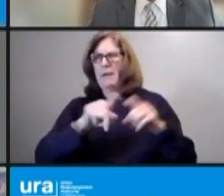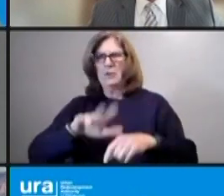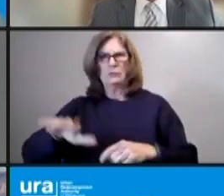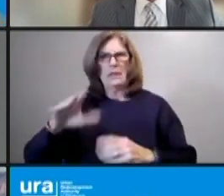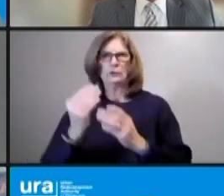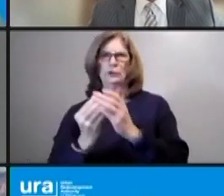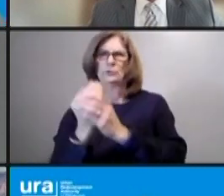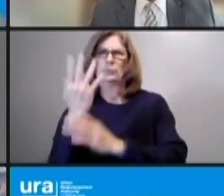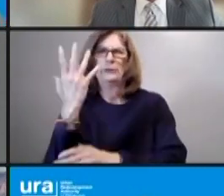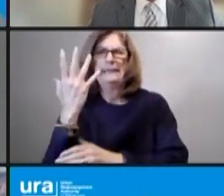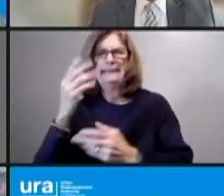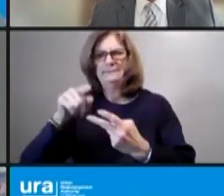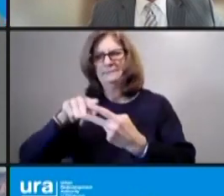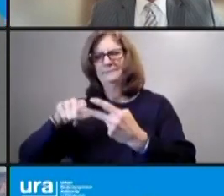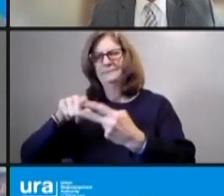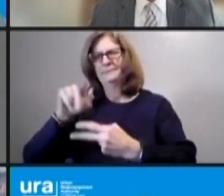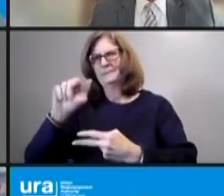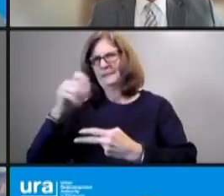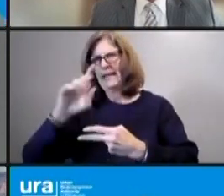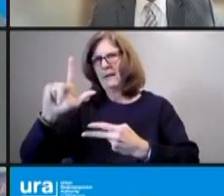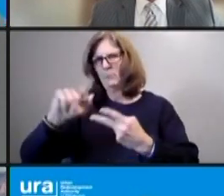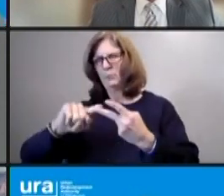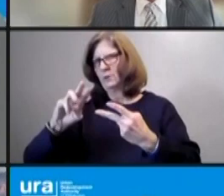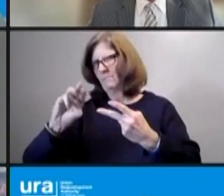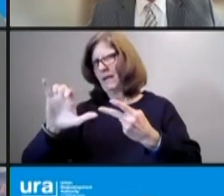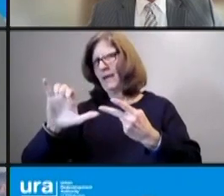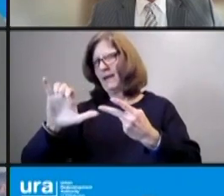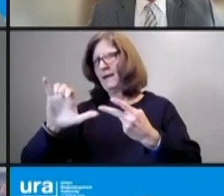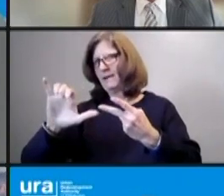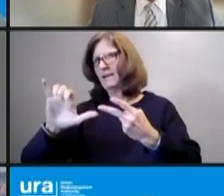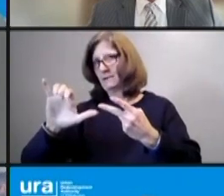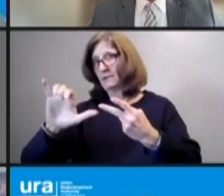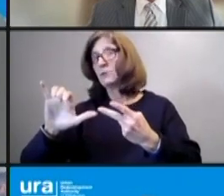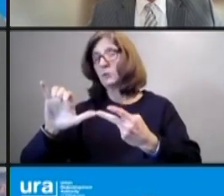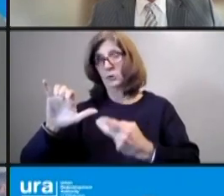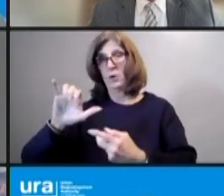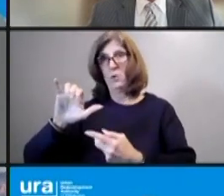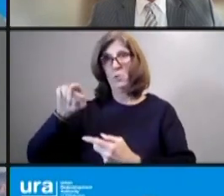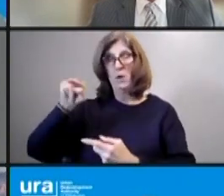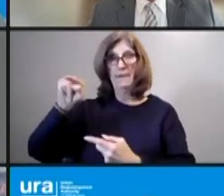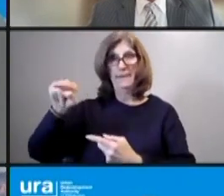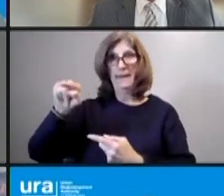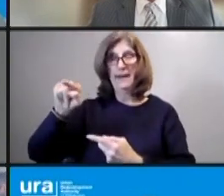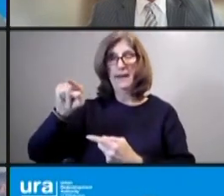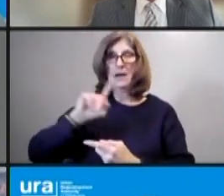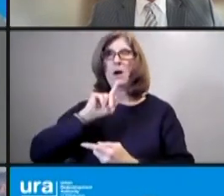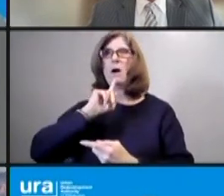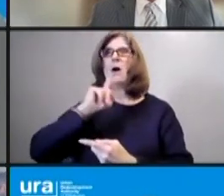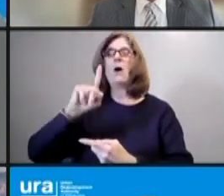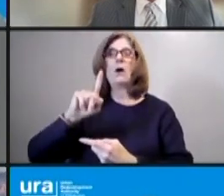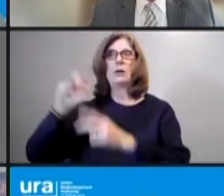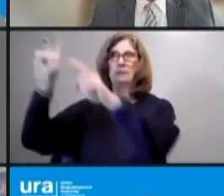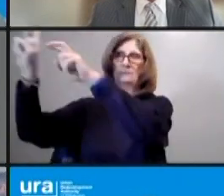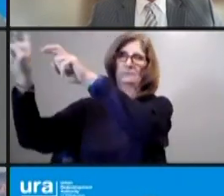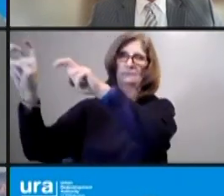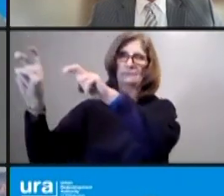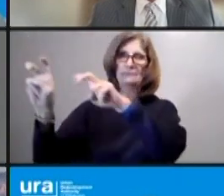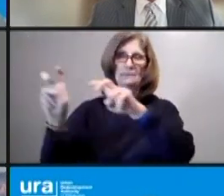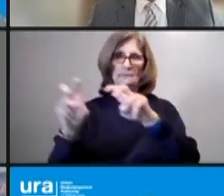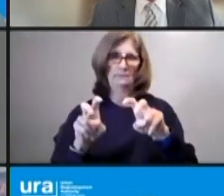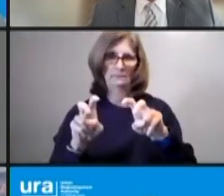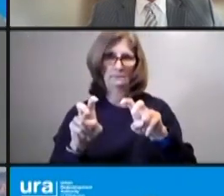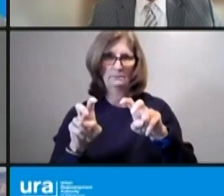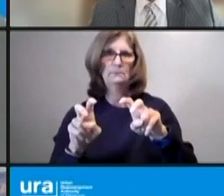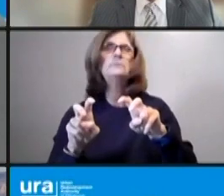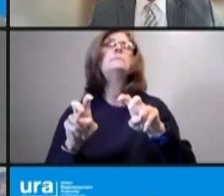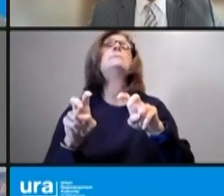in April or May is about when they come through. So once those get actually pushed over to us at that point,